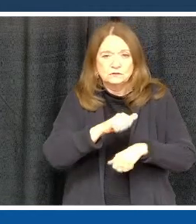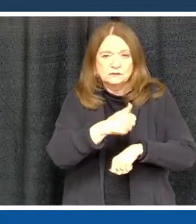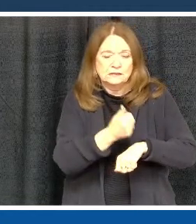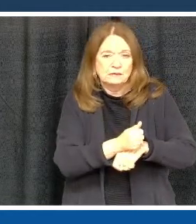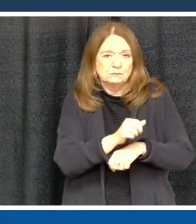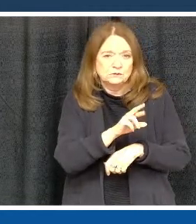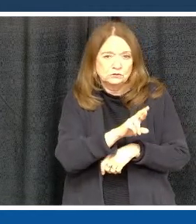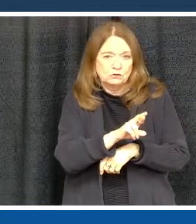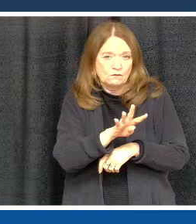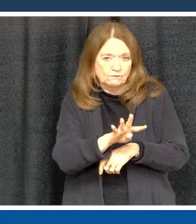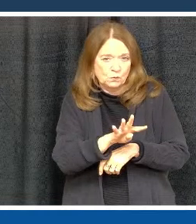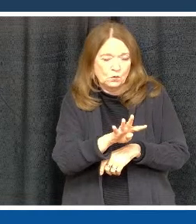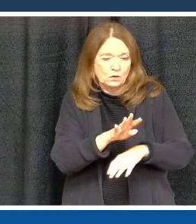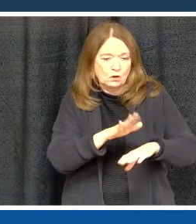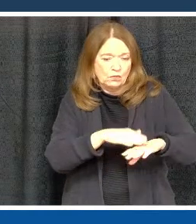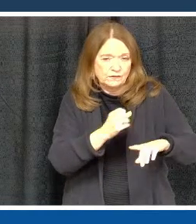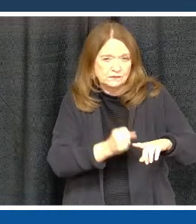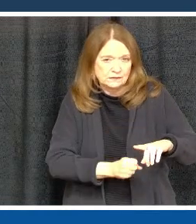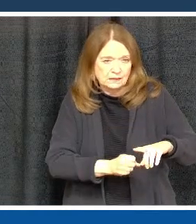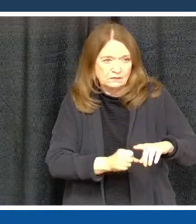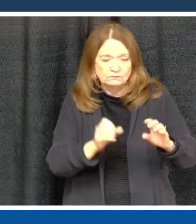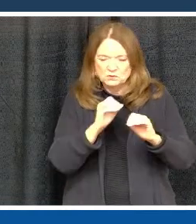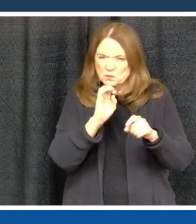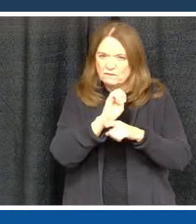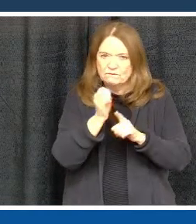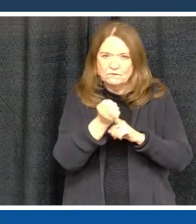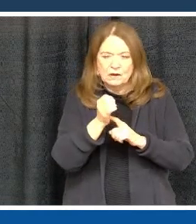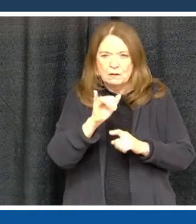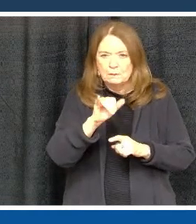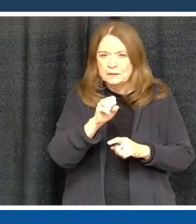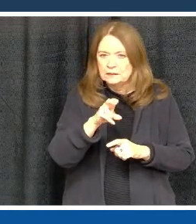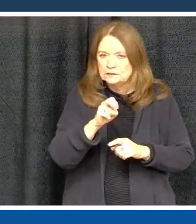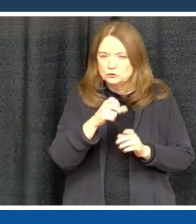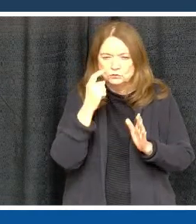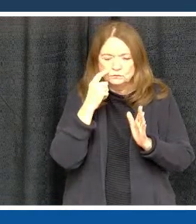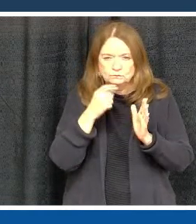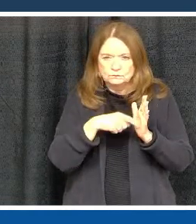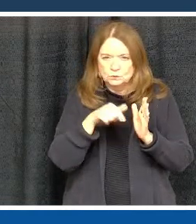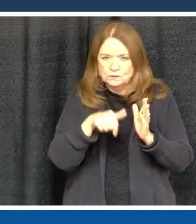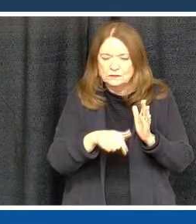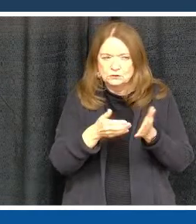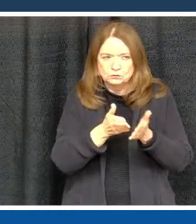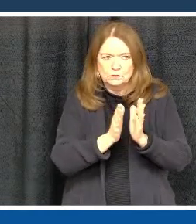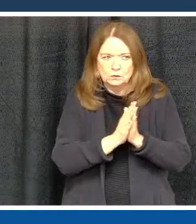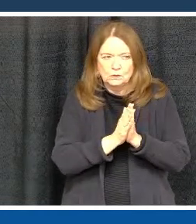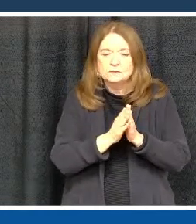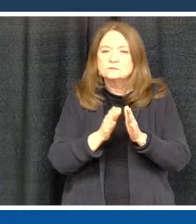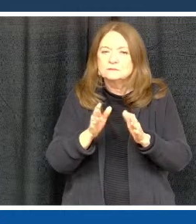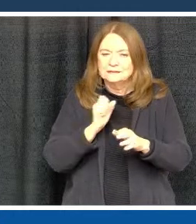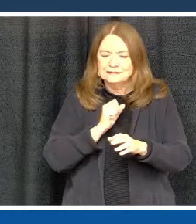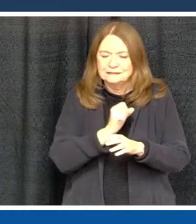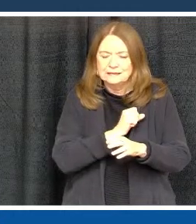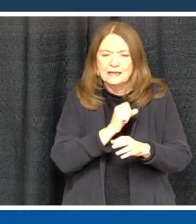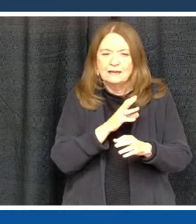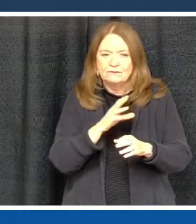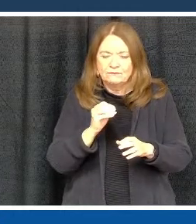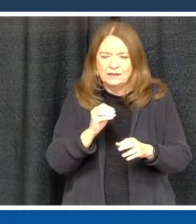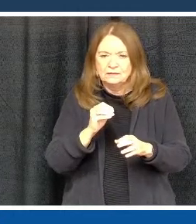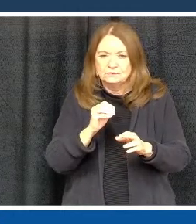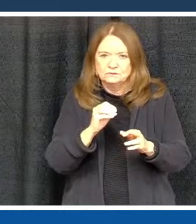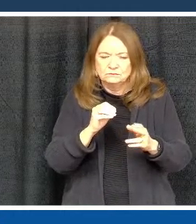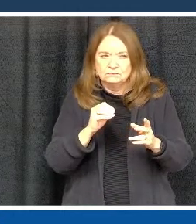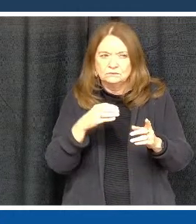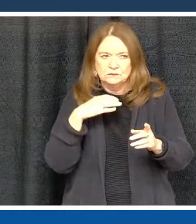R4 to the south. And no adverse environmental issues have been identified with this request. The Planning Commission also recommends approval. Thank you, Mr. Tyndall. Comment